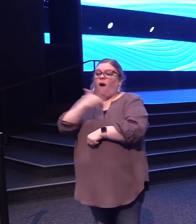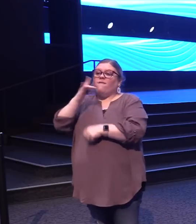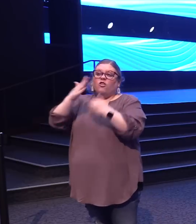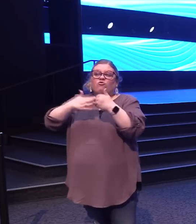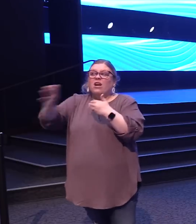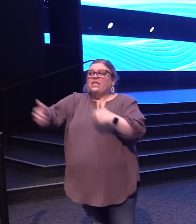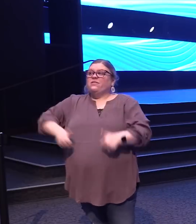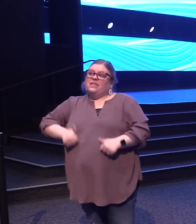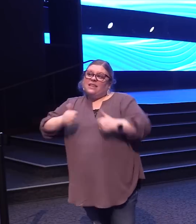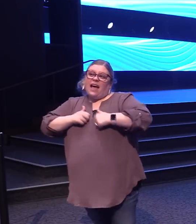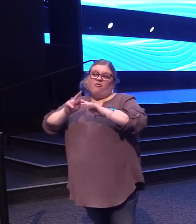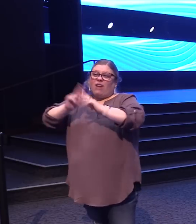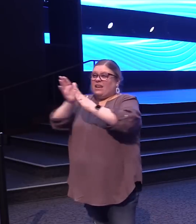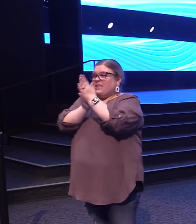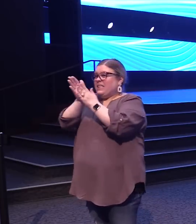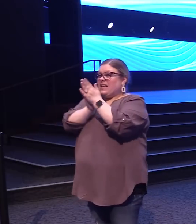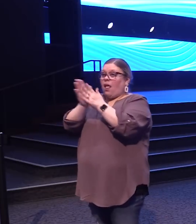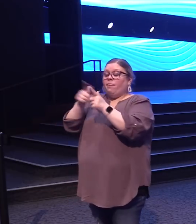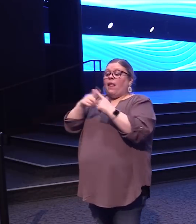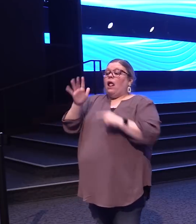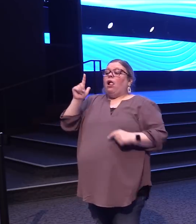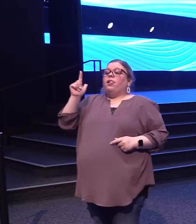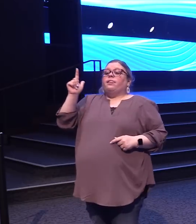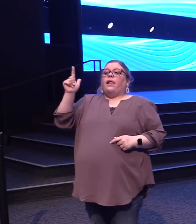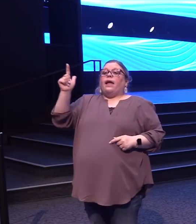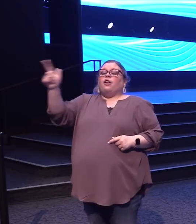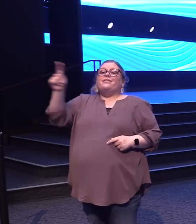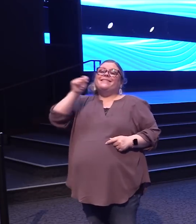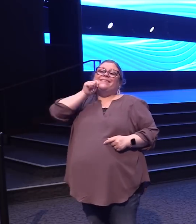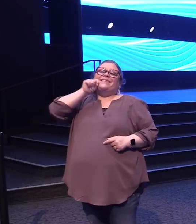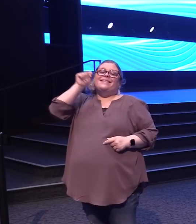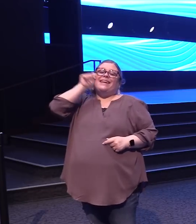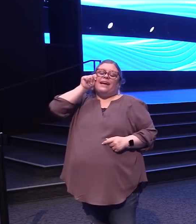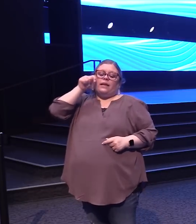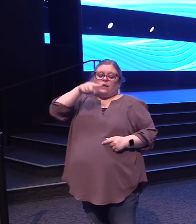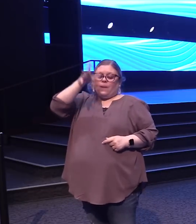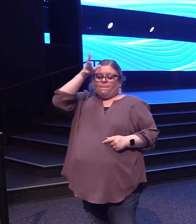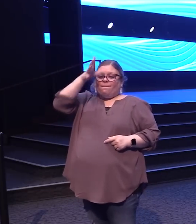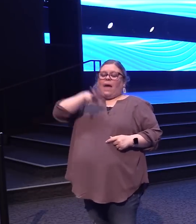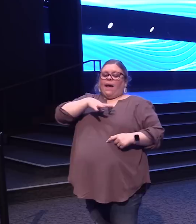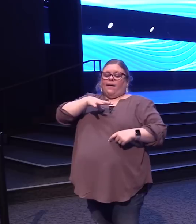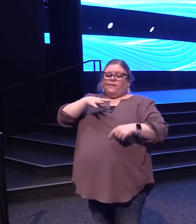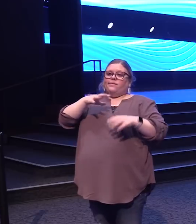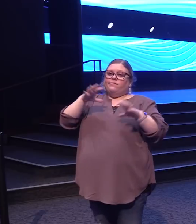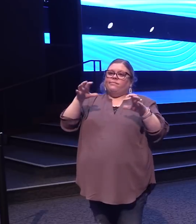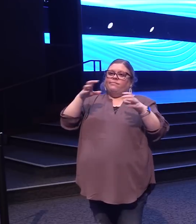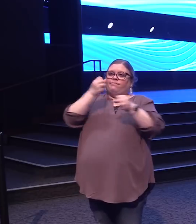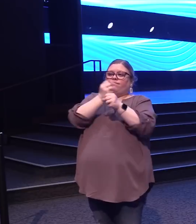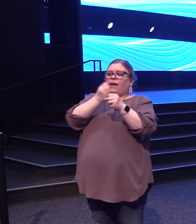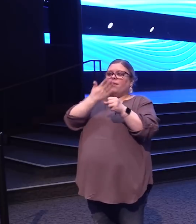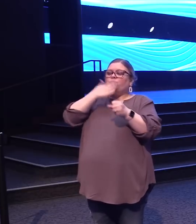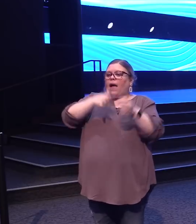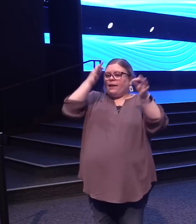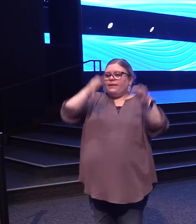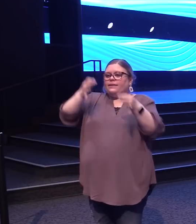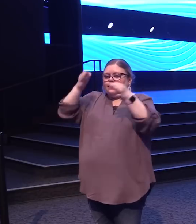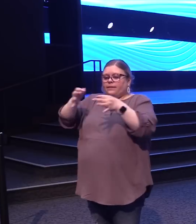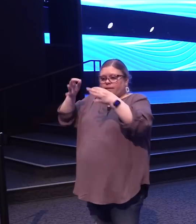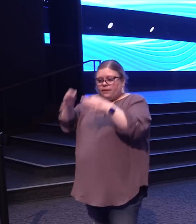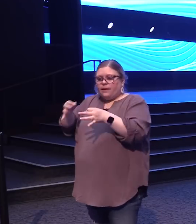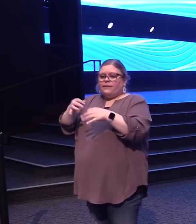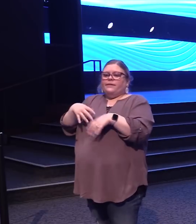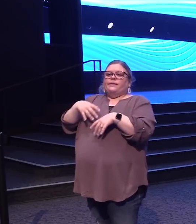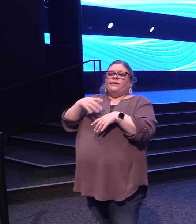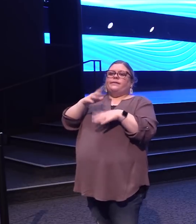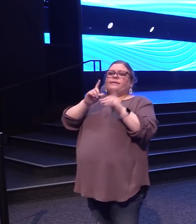rest of his life. But then later on in the teenage years, this man had done some bad decisions. He ended up in